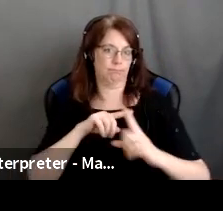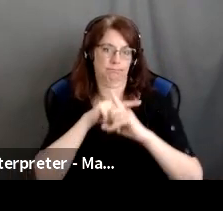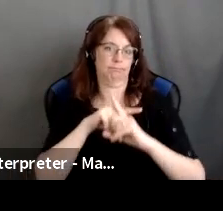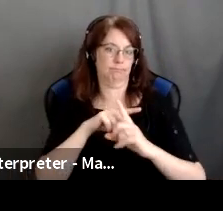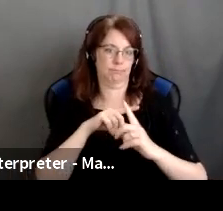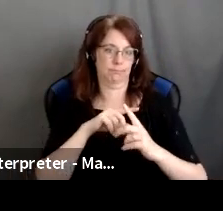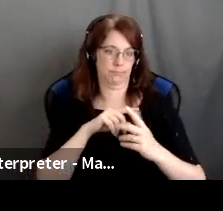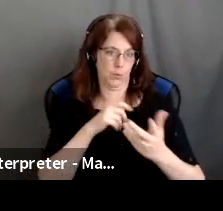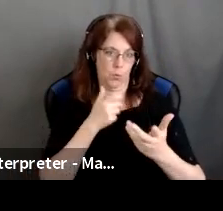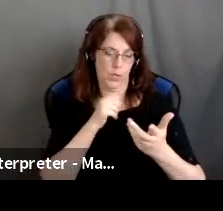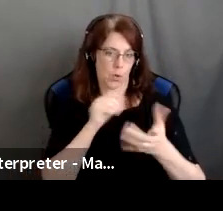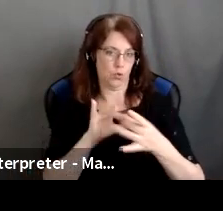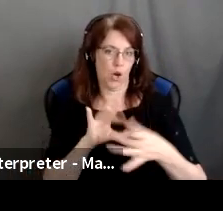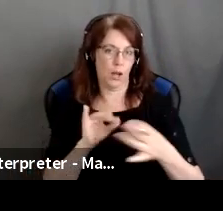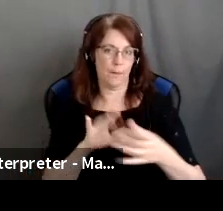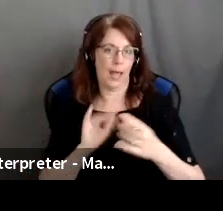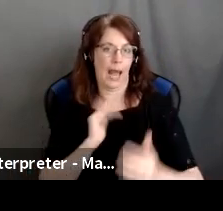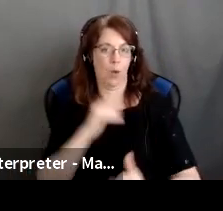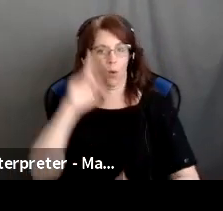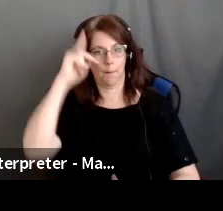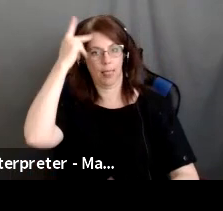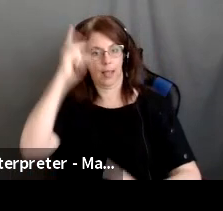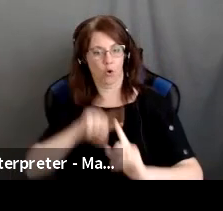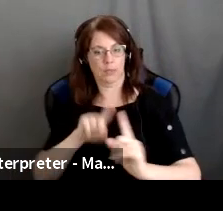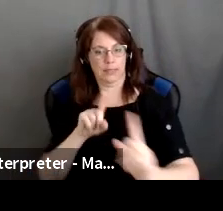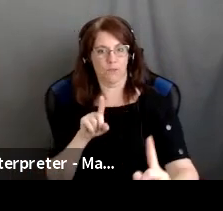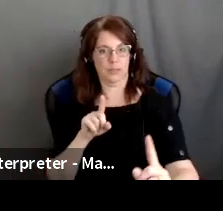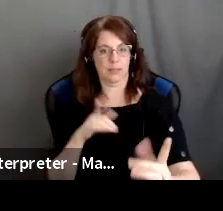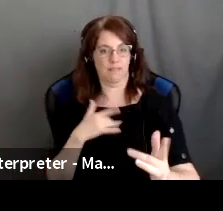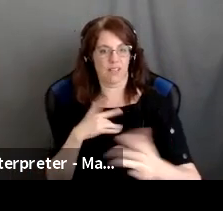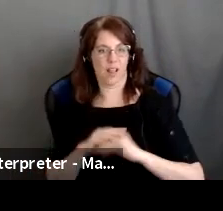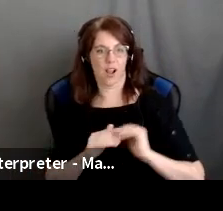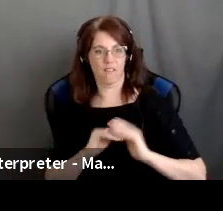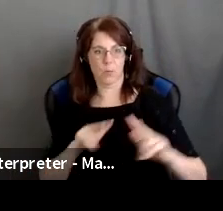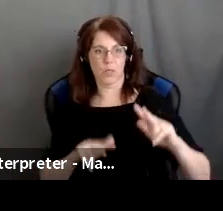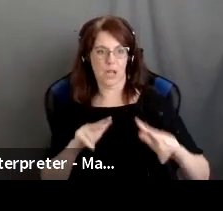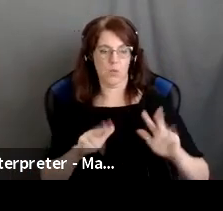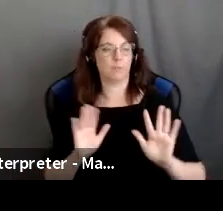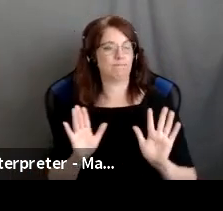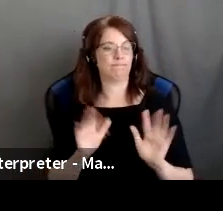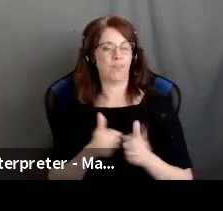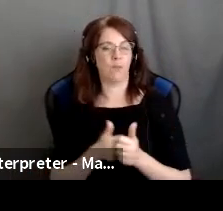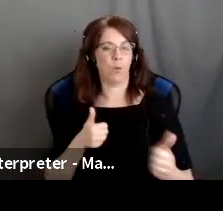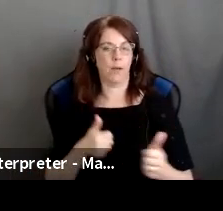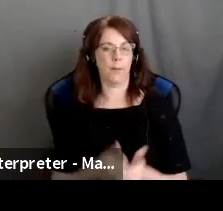don't end up talking about a bunch of our political differences and makes us feel uncomfortable.